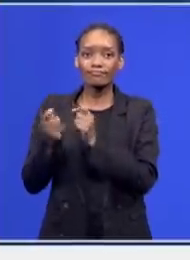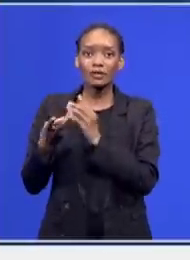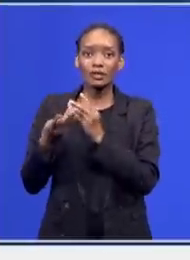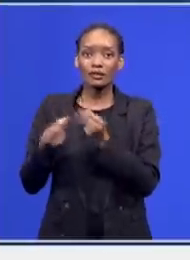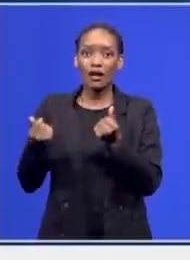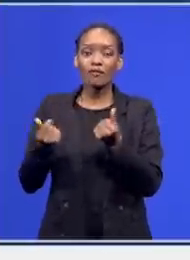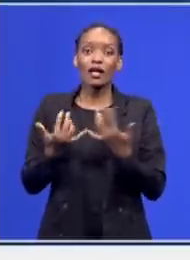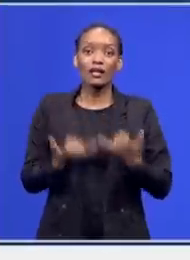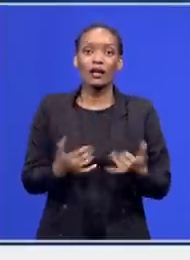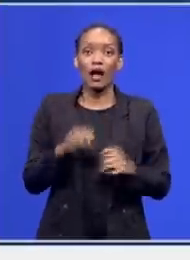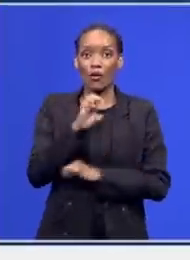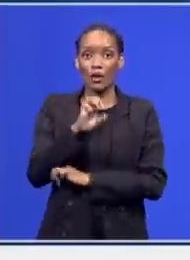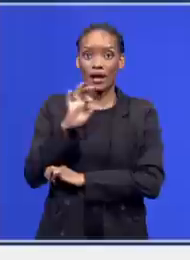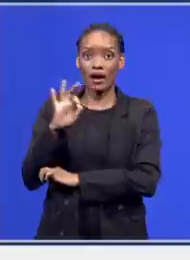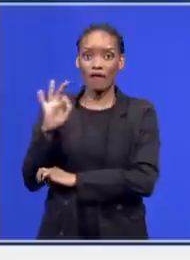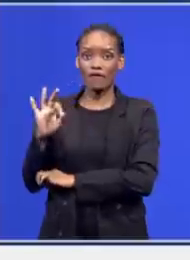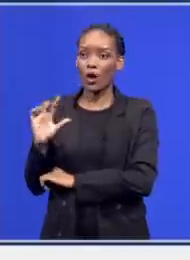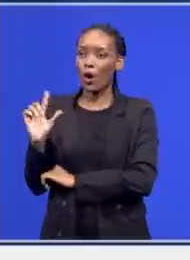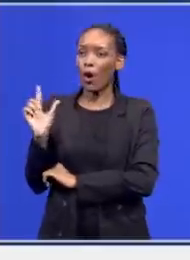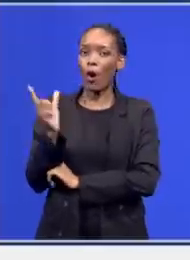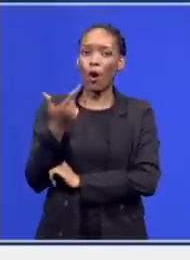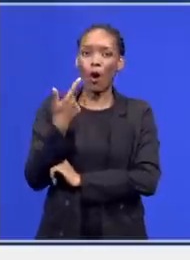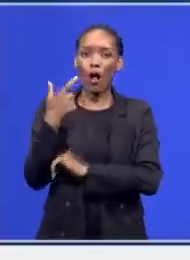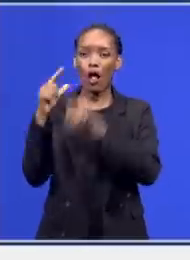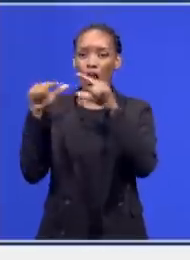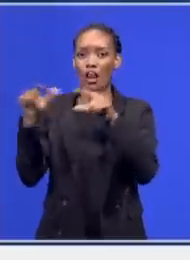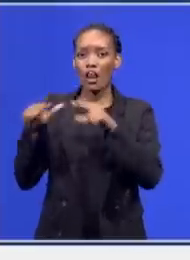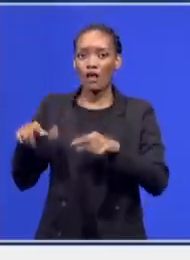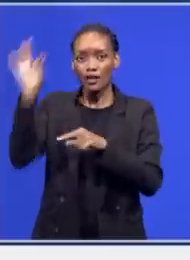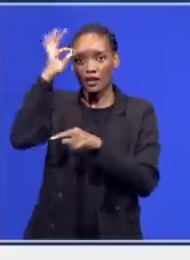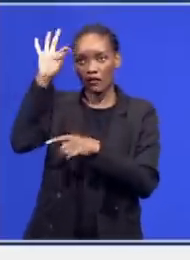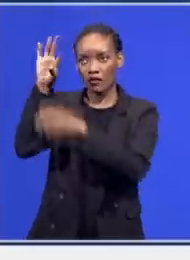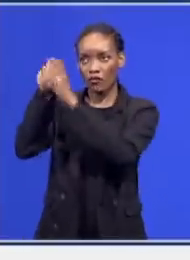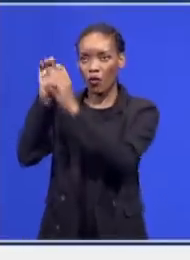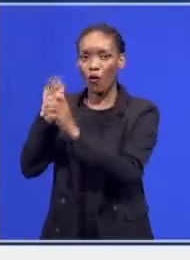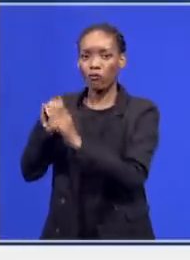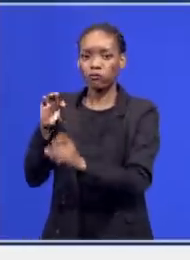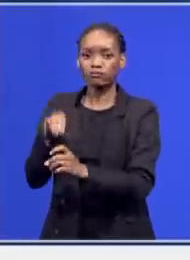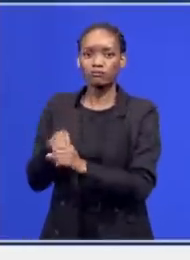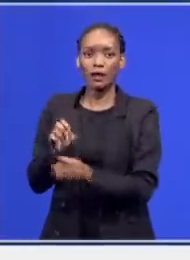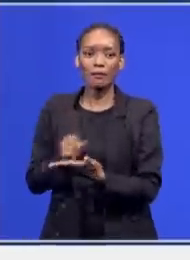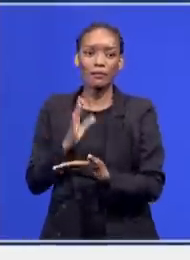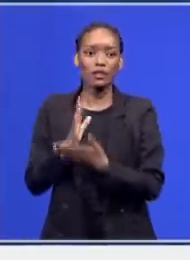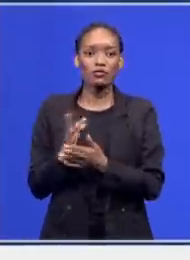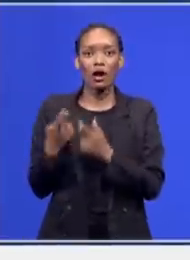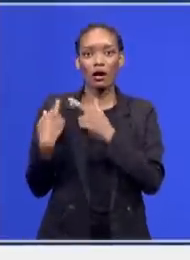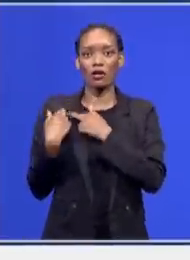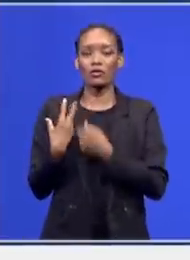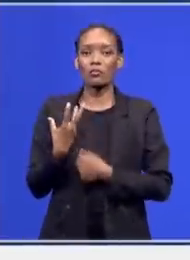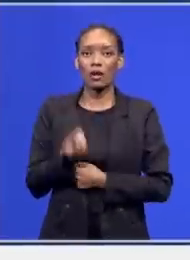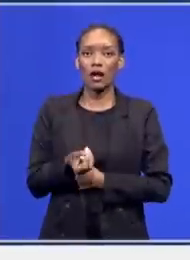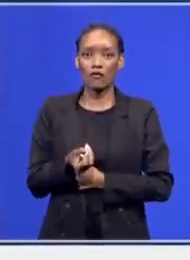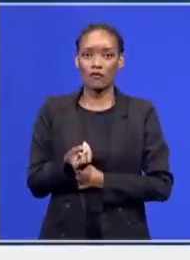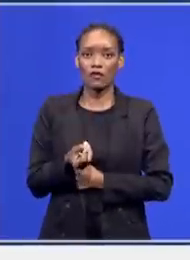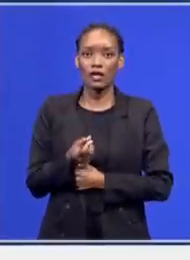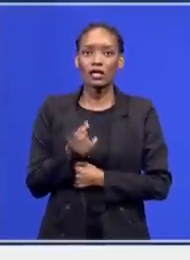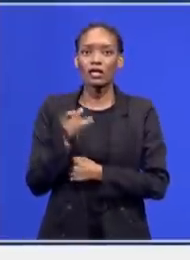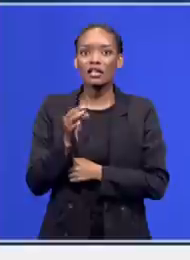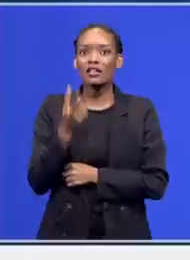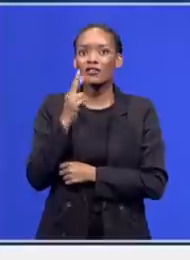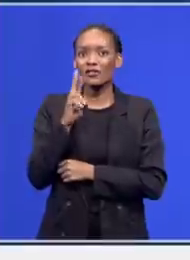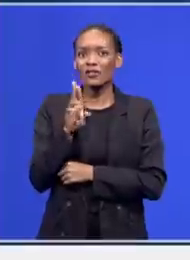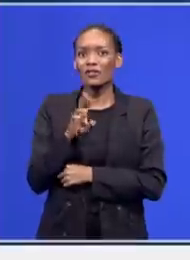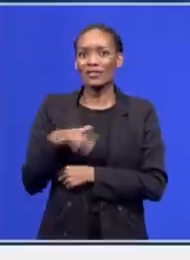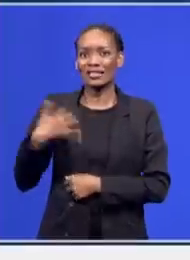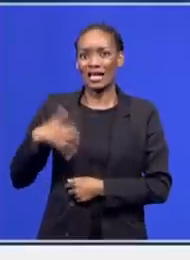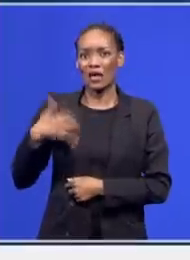is involved in all levels of government to ensure that there's accountability. I mean, if you look at the mess happening in Ekurhuleni as